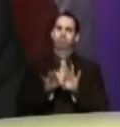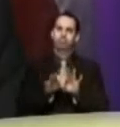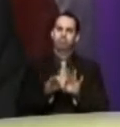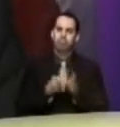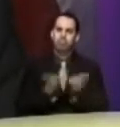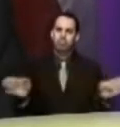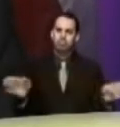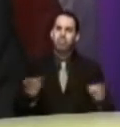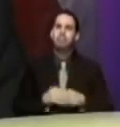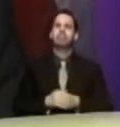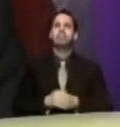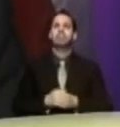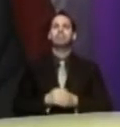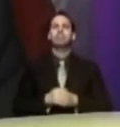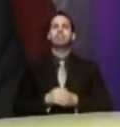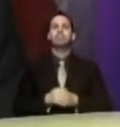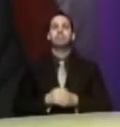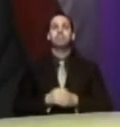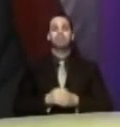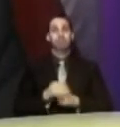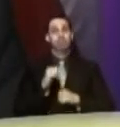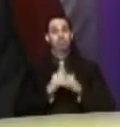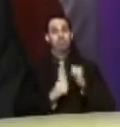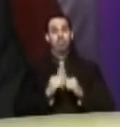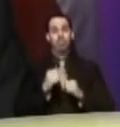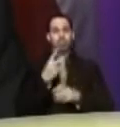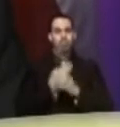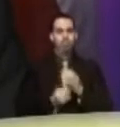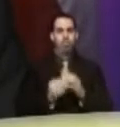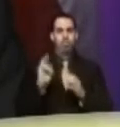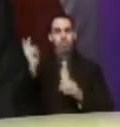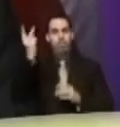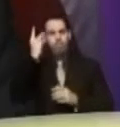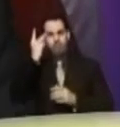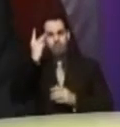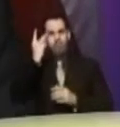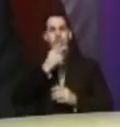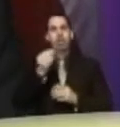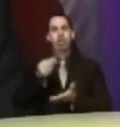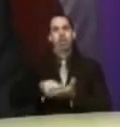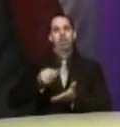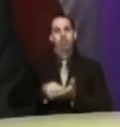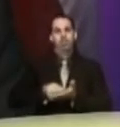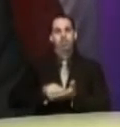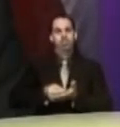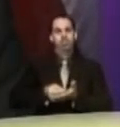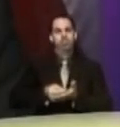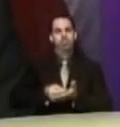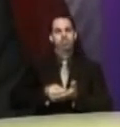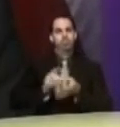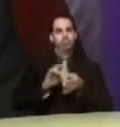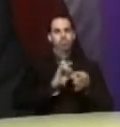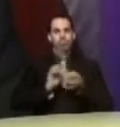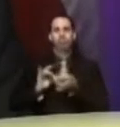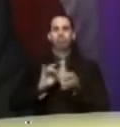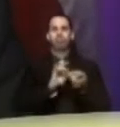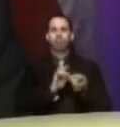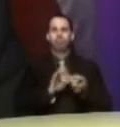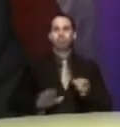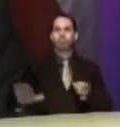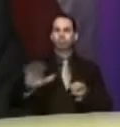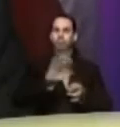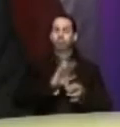speaking, to build both political and economic relationships throughout the region. It's one of the reasons I said that as president, the first trip I